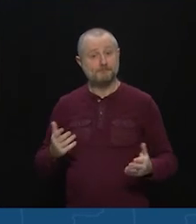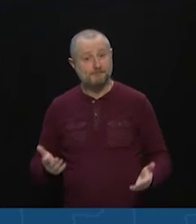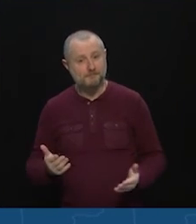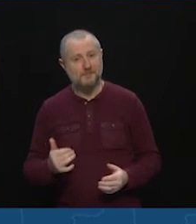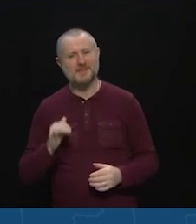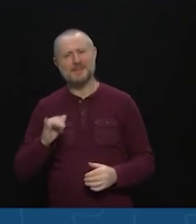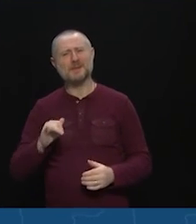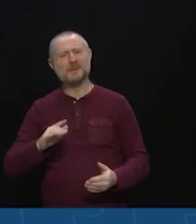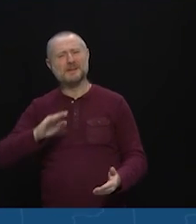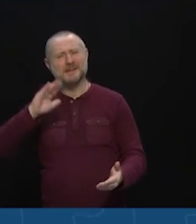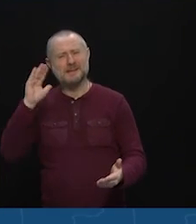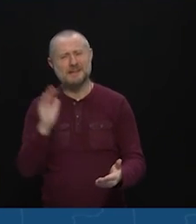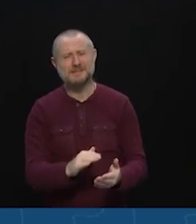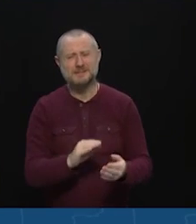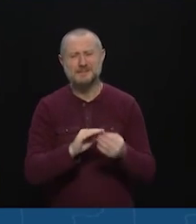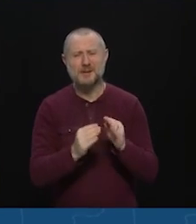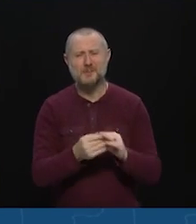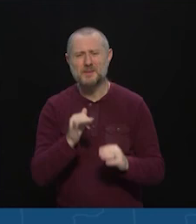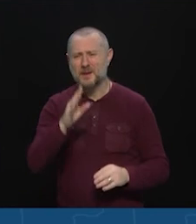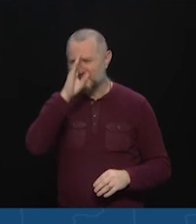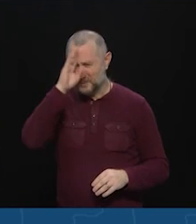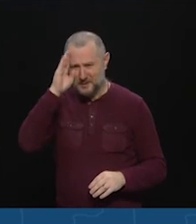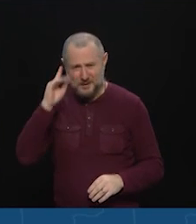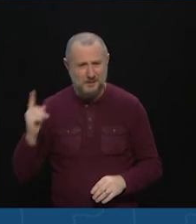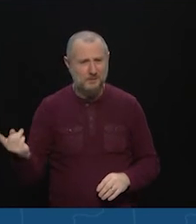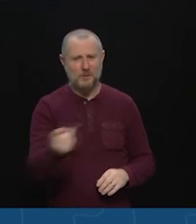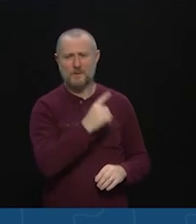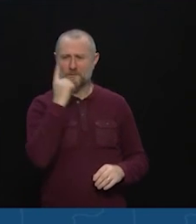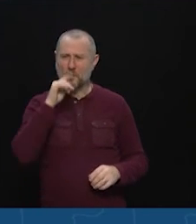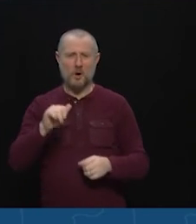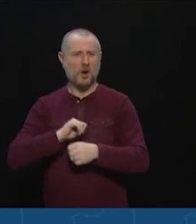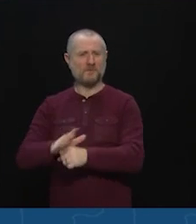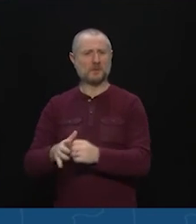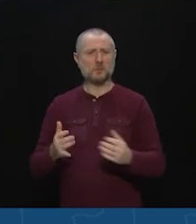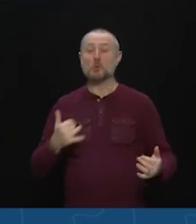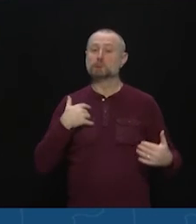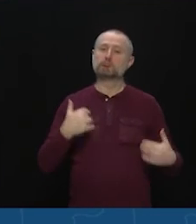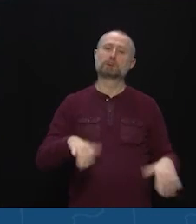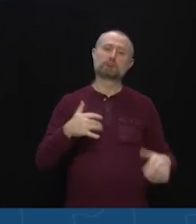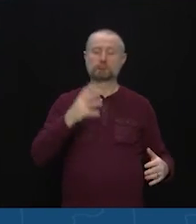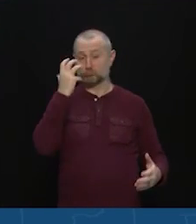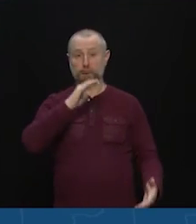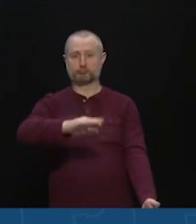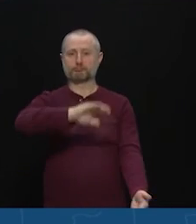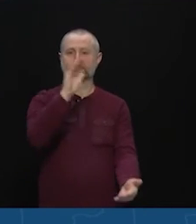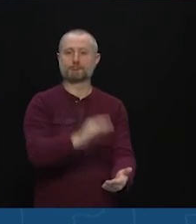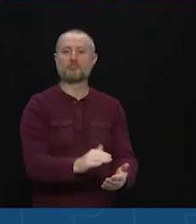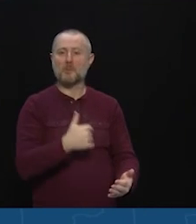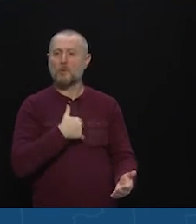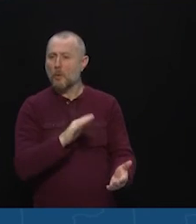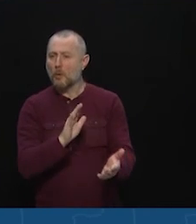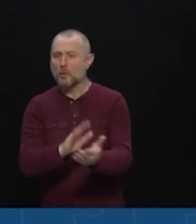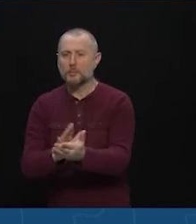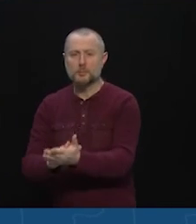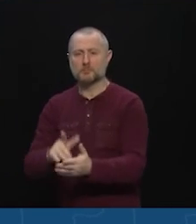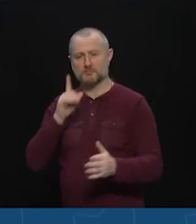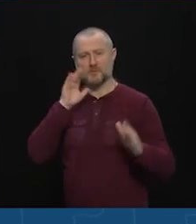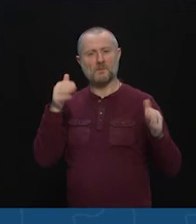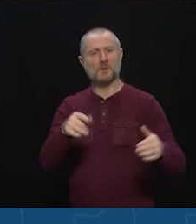is extraordinary. So that is a metric that I look at, and I will continue to applaud that and say that is happening in the right direction.